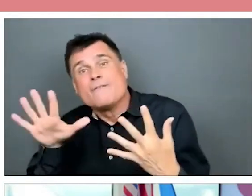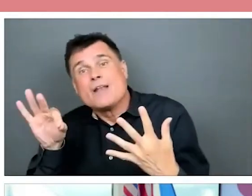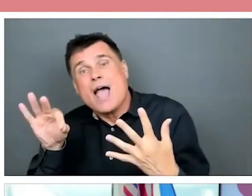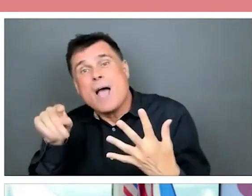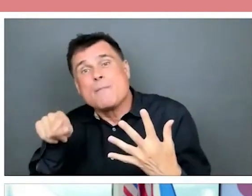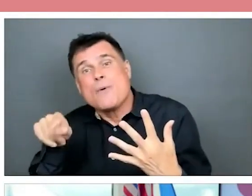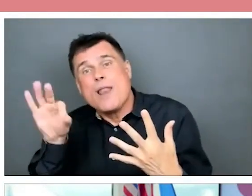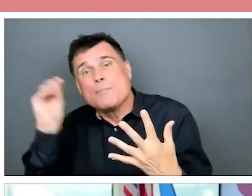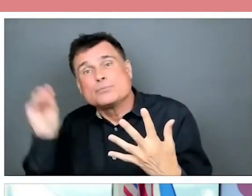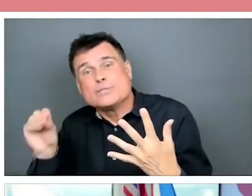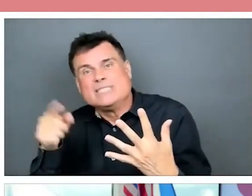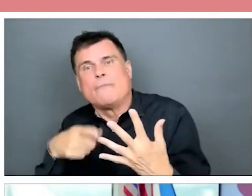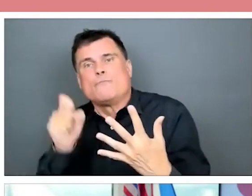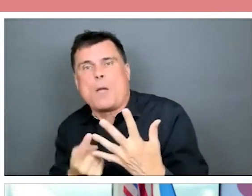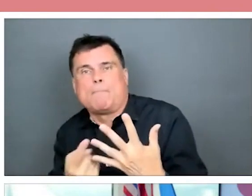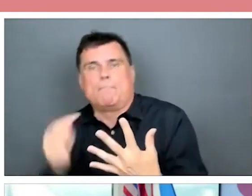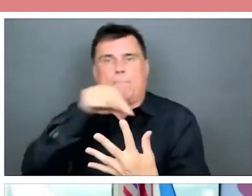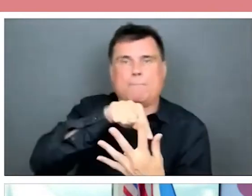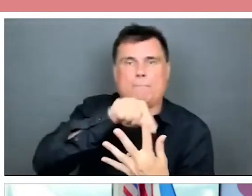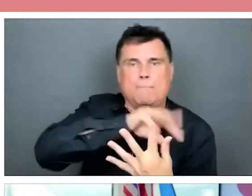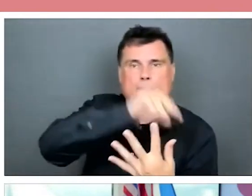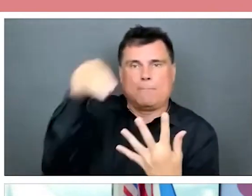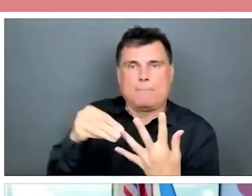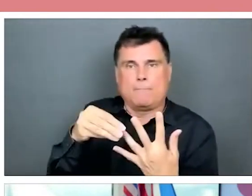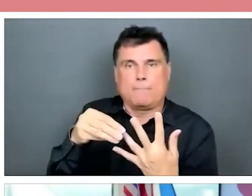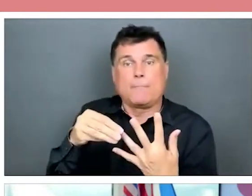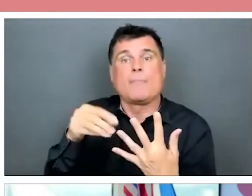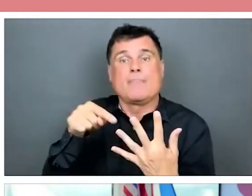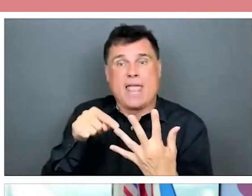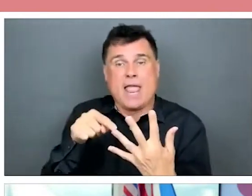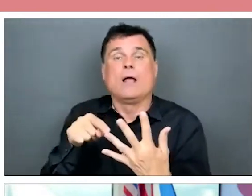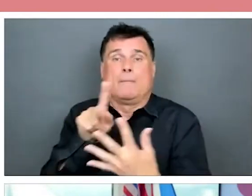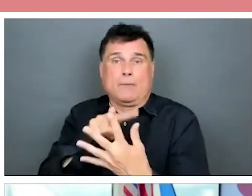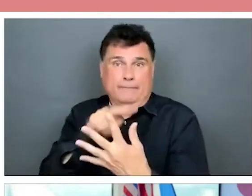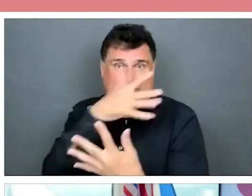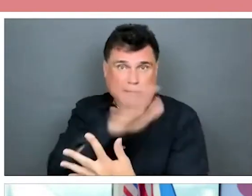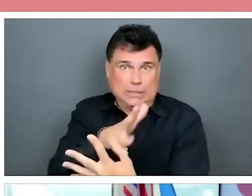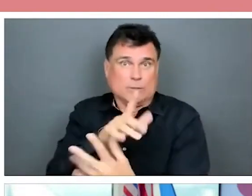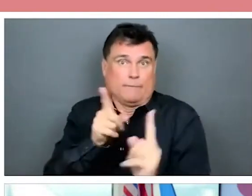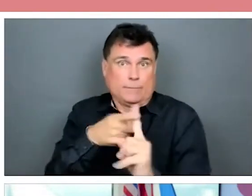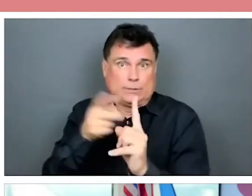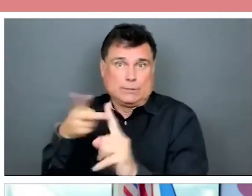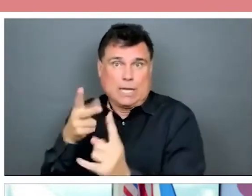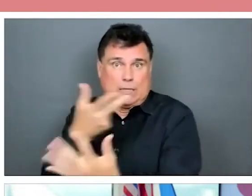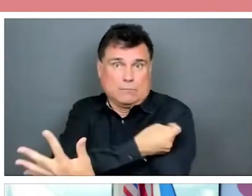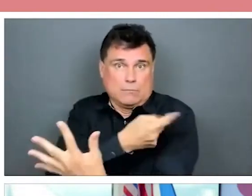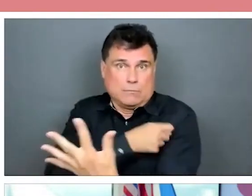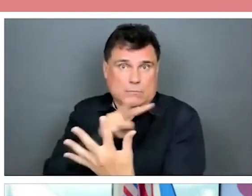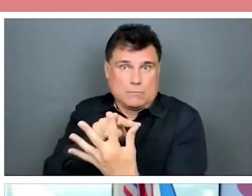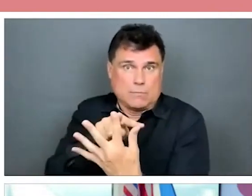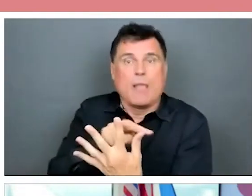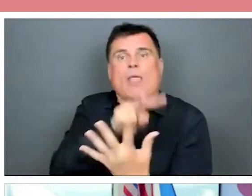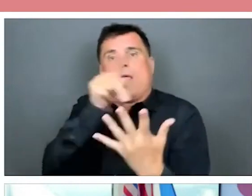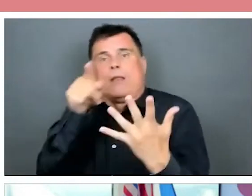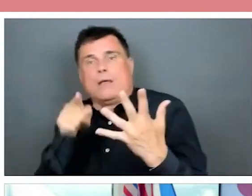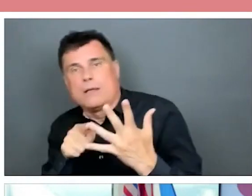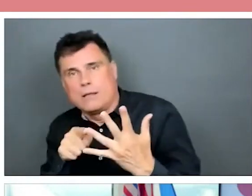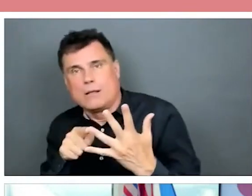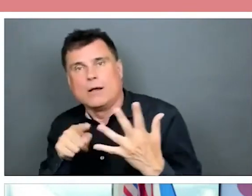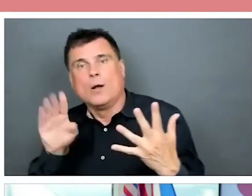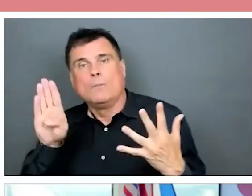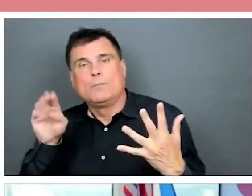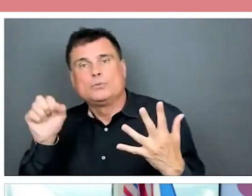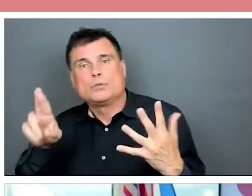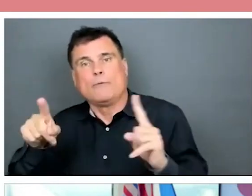66%. So 66% of the people that got their primary series have actually taken the opportunity of their first booster